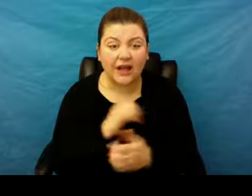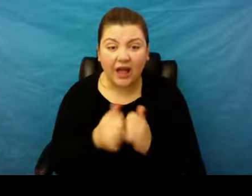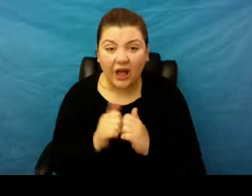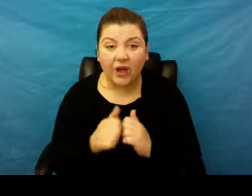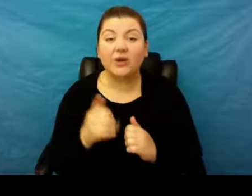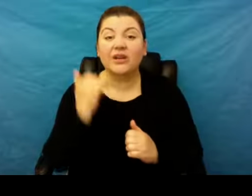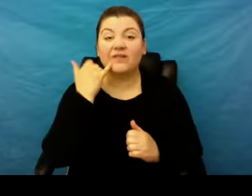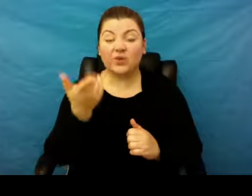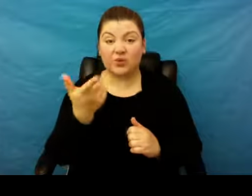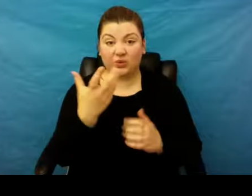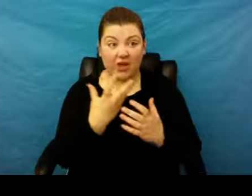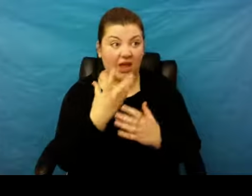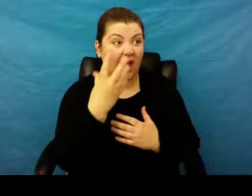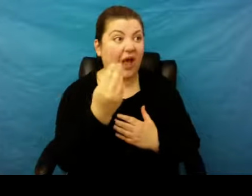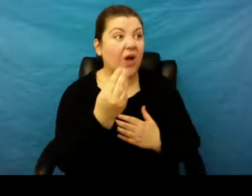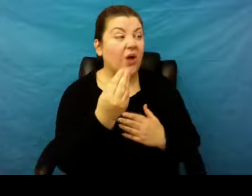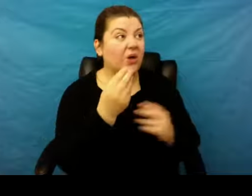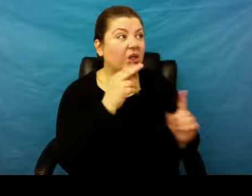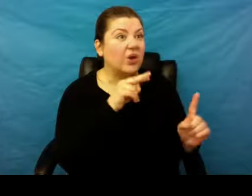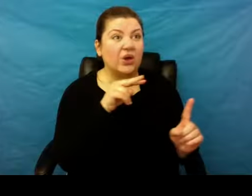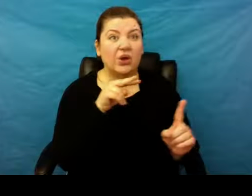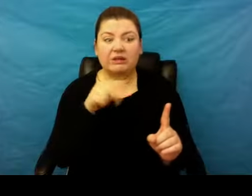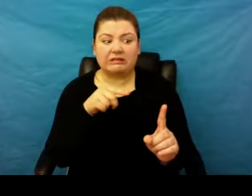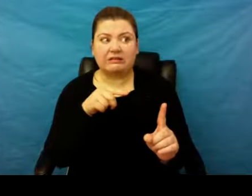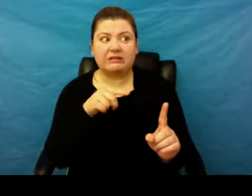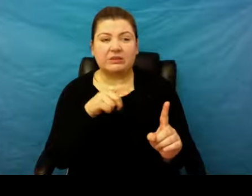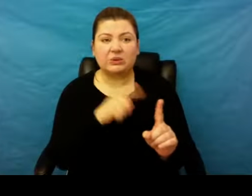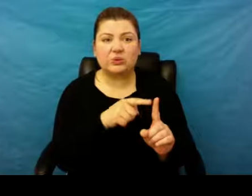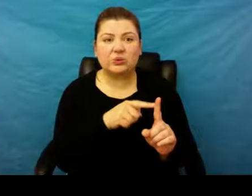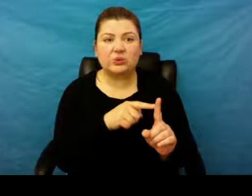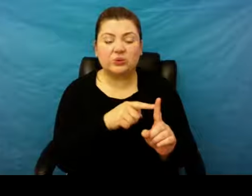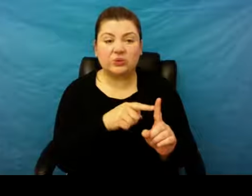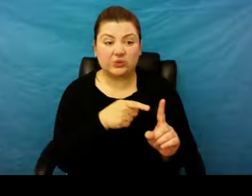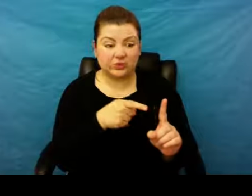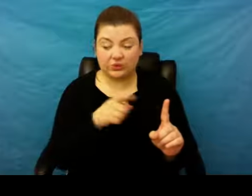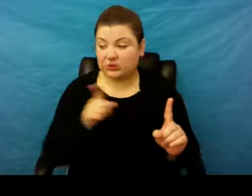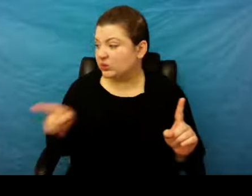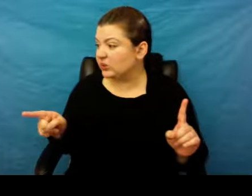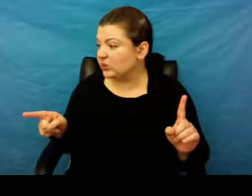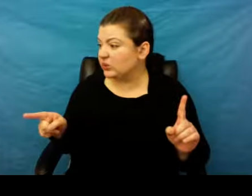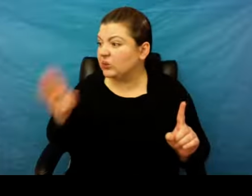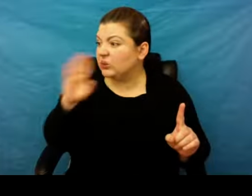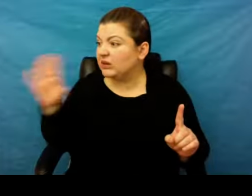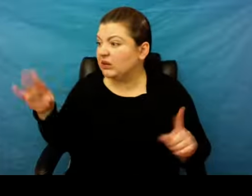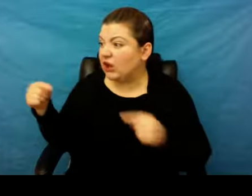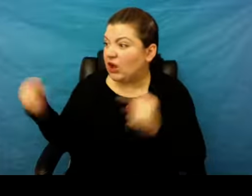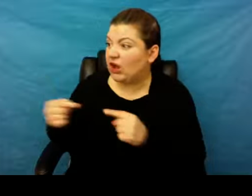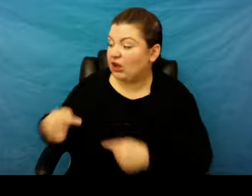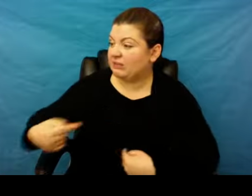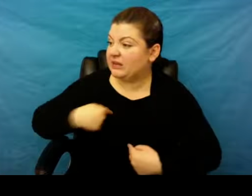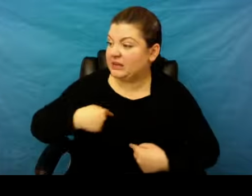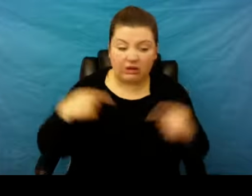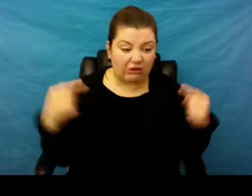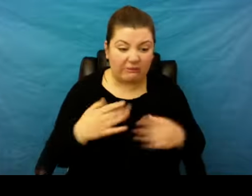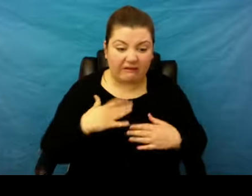go outside and to look and think that the person next to you is going to somehow harm you or harm